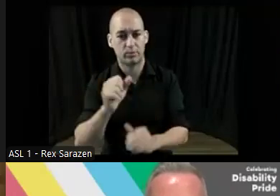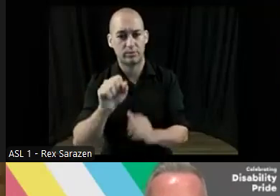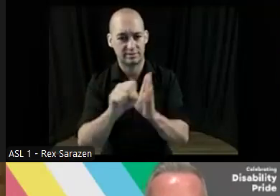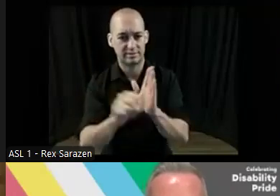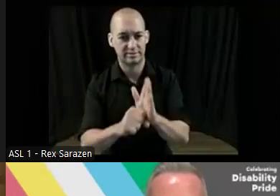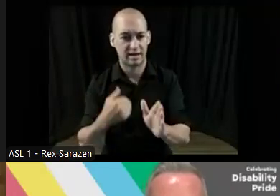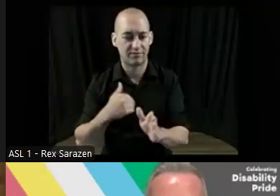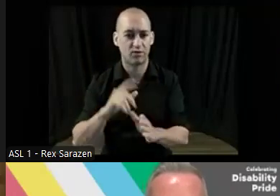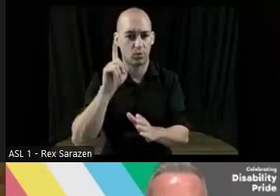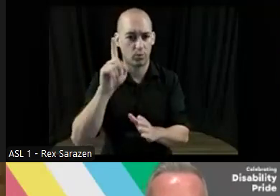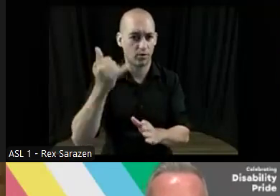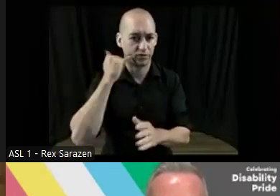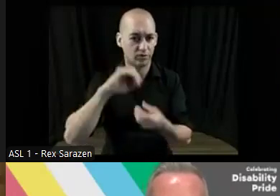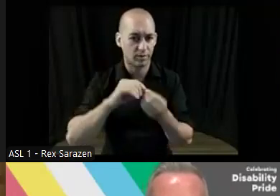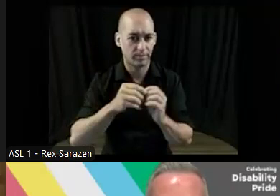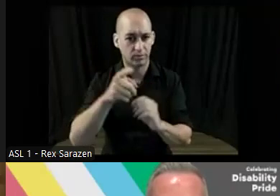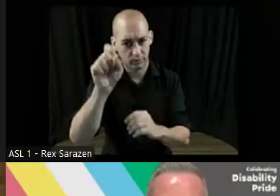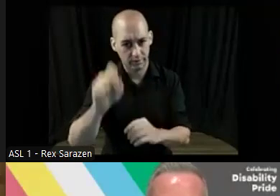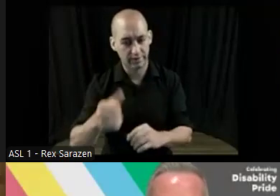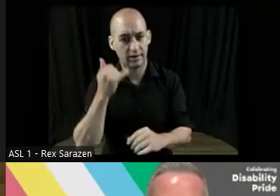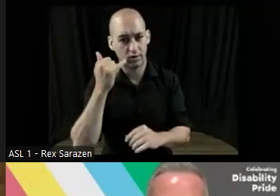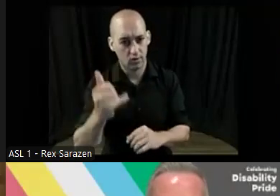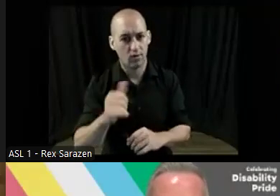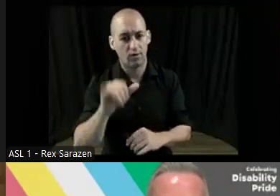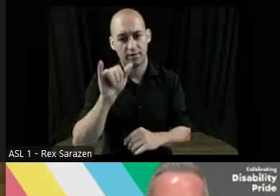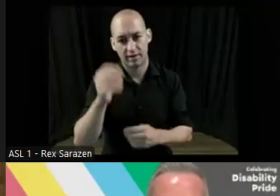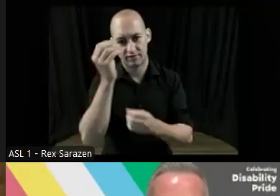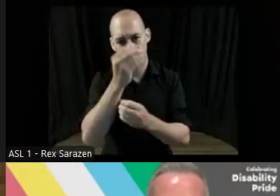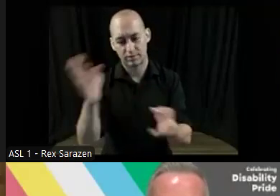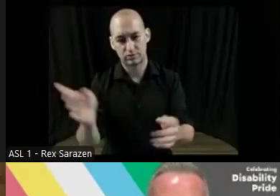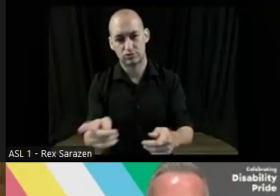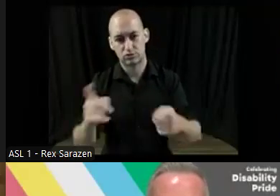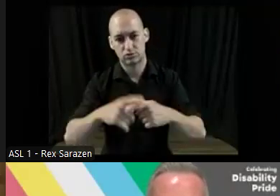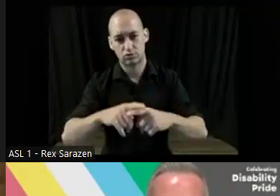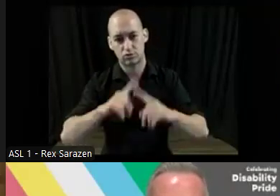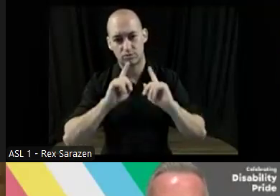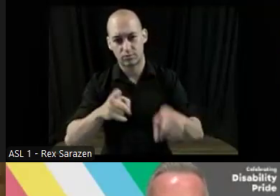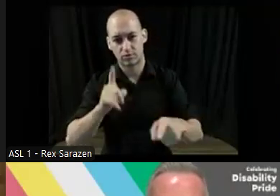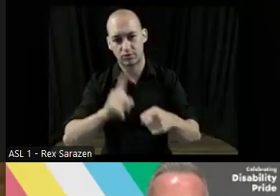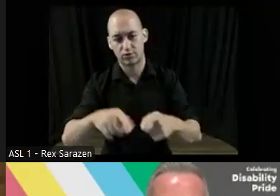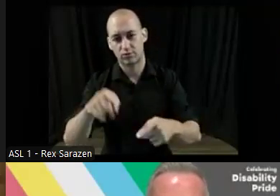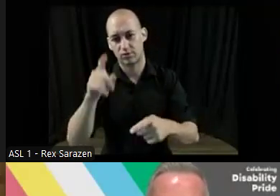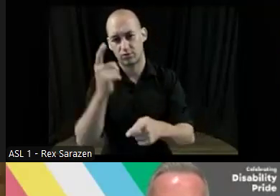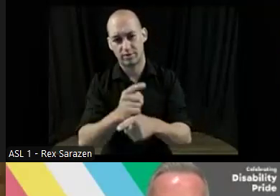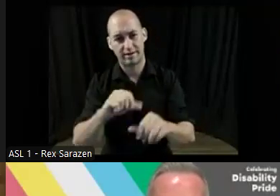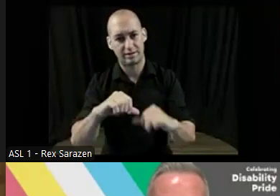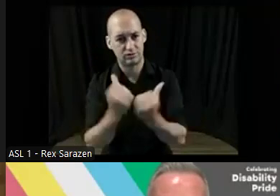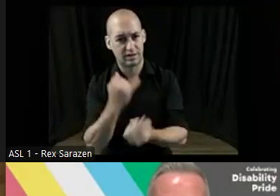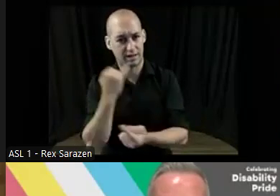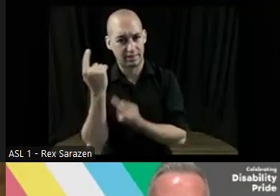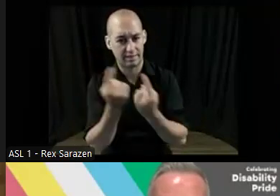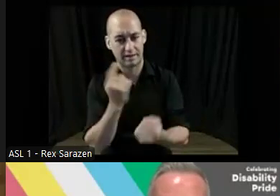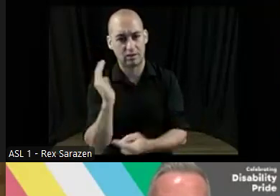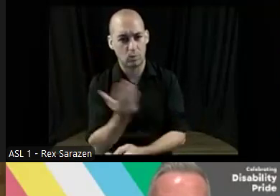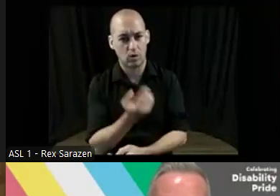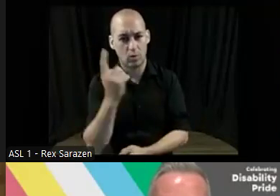that you can call, where that information is cross-reported to the relevant agencies. I think we might be one of the only ones that